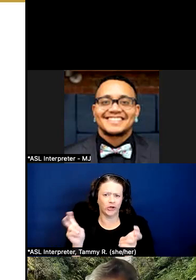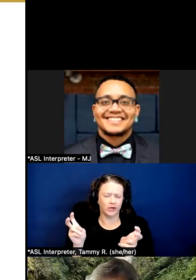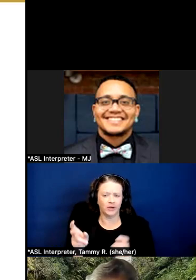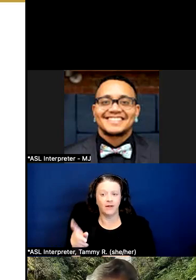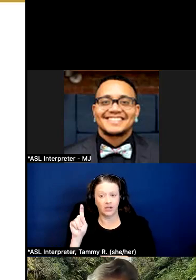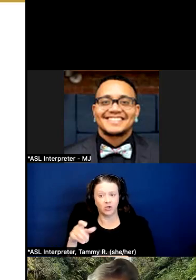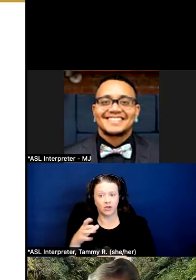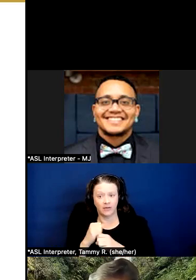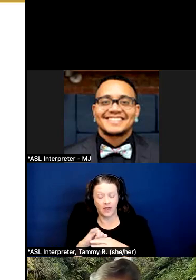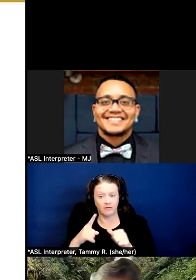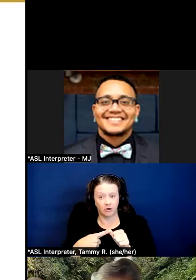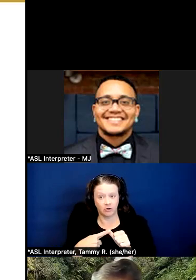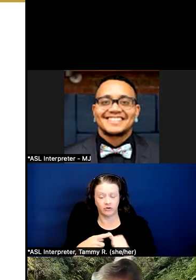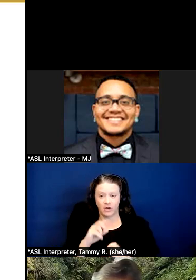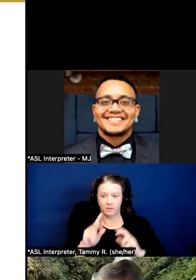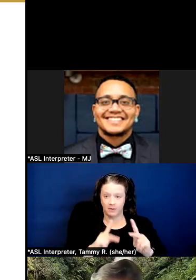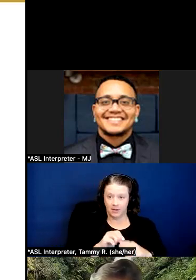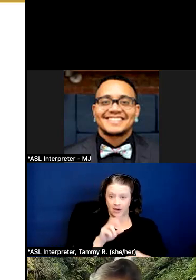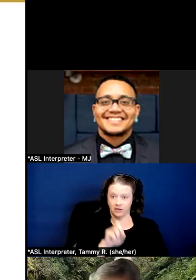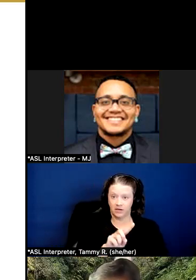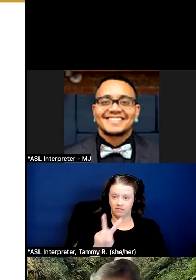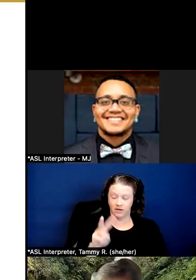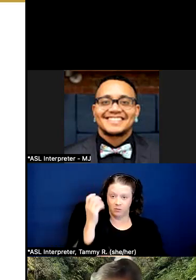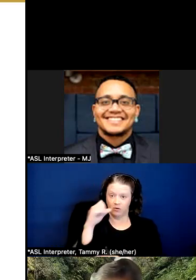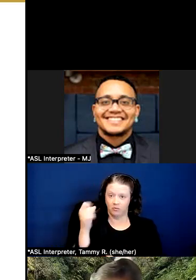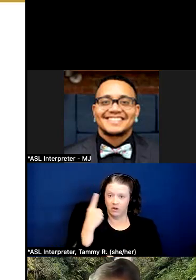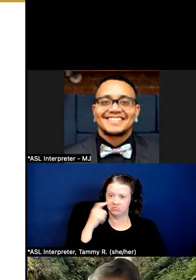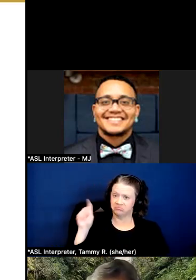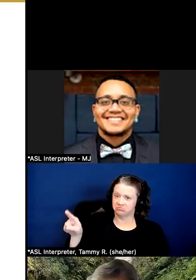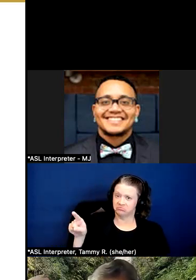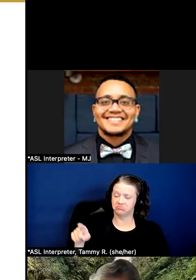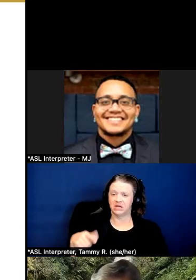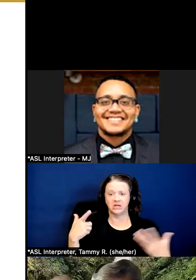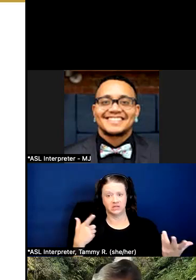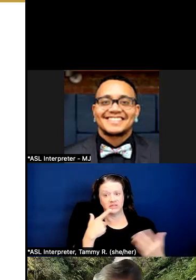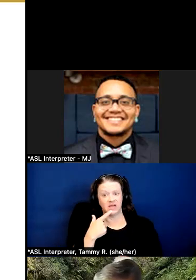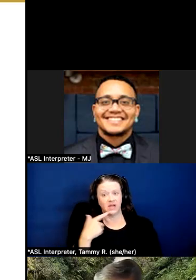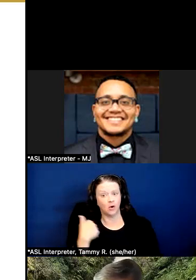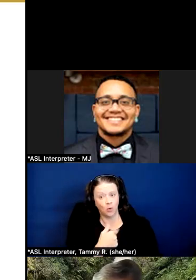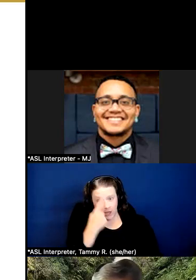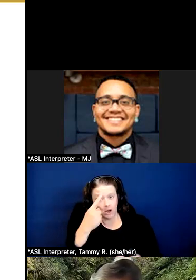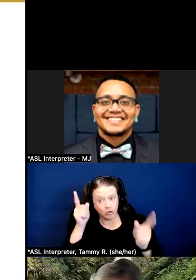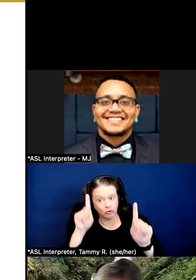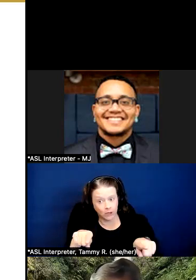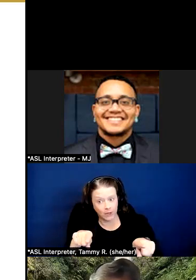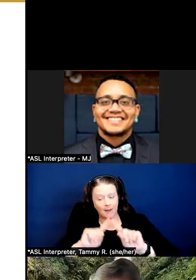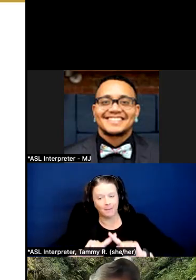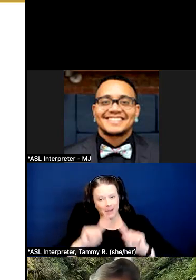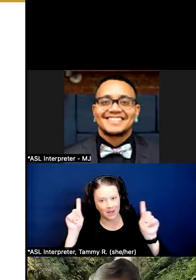of us in the domestic violence movement came along and said, we agree,